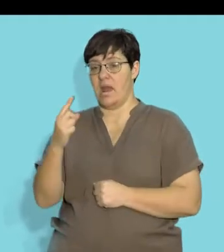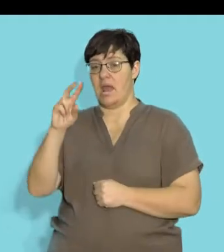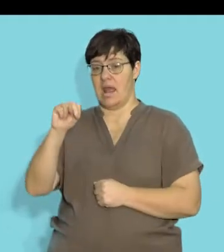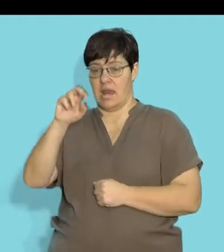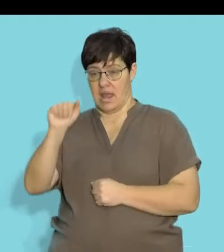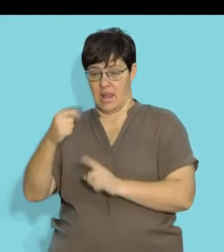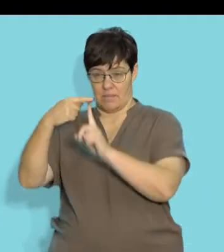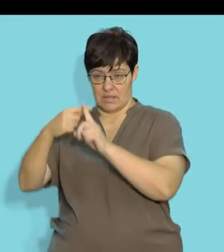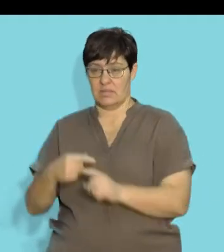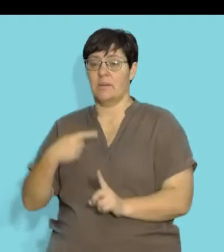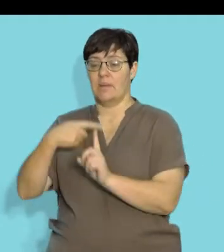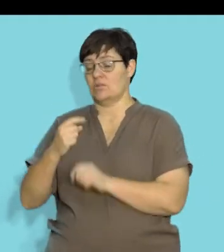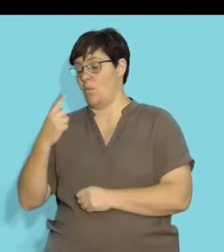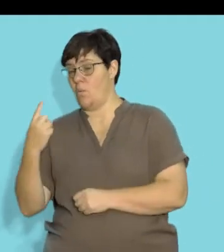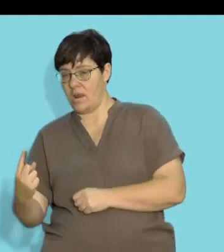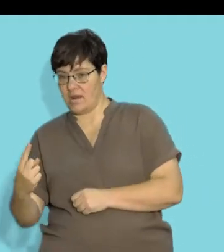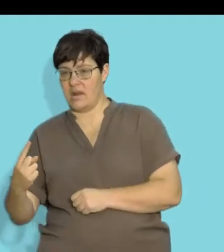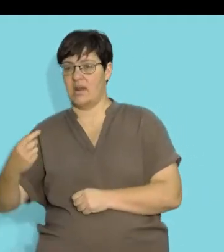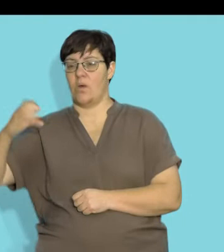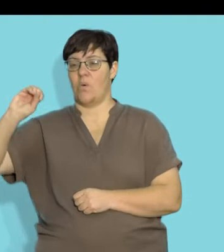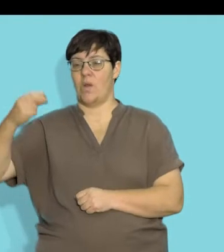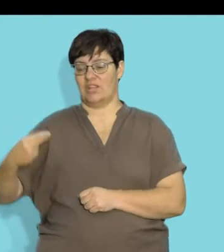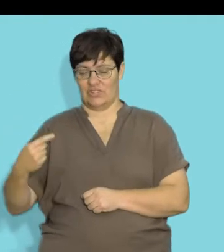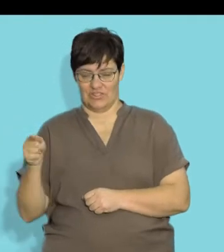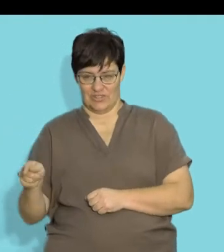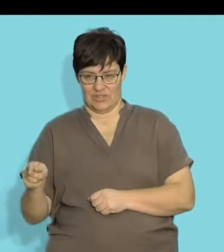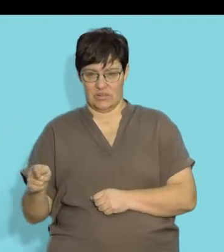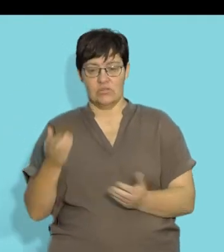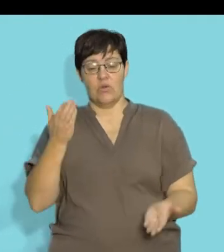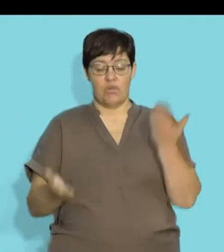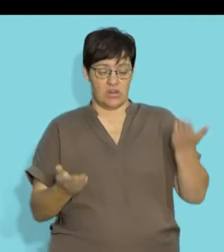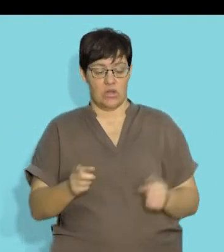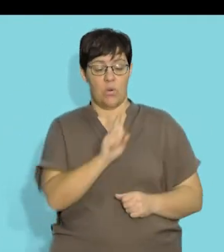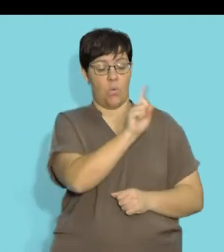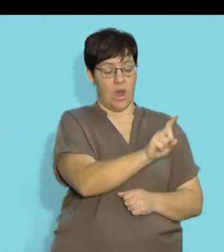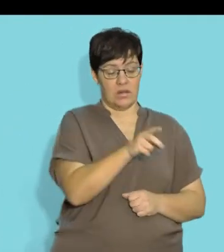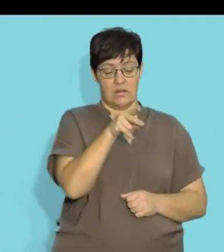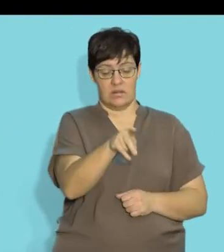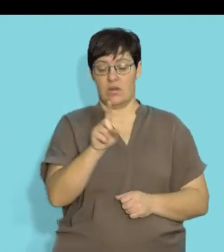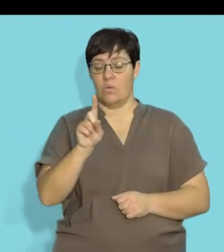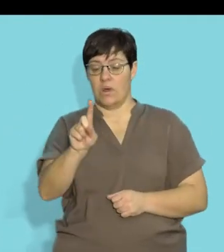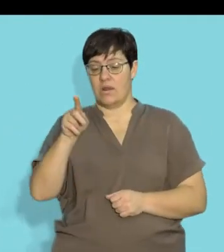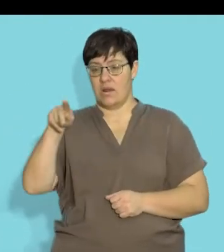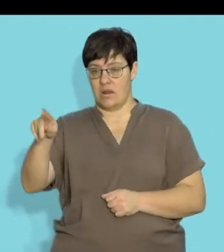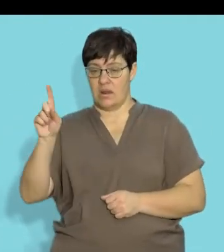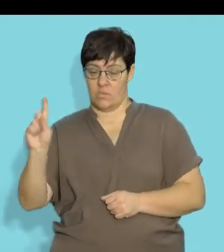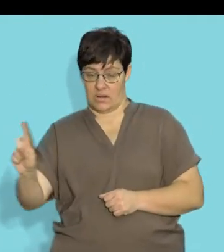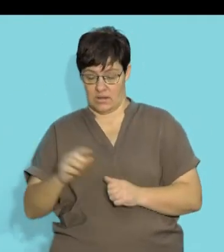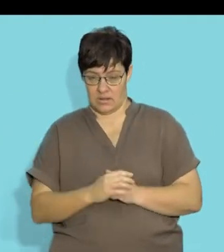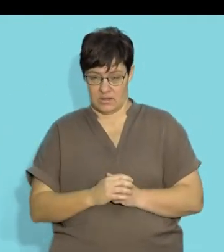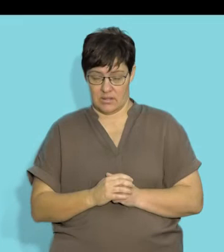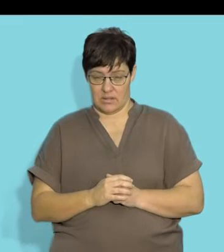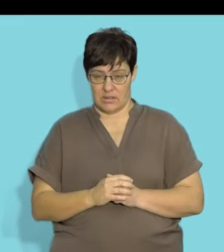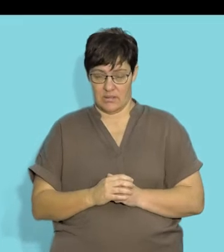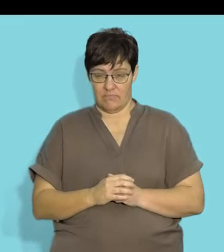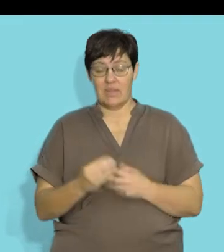mole of the sodium ion as well as a mole of the hydroxide ion. So the ratio is